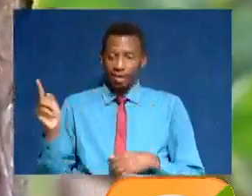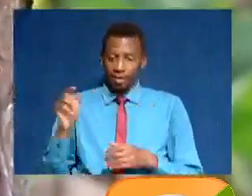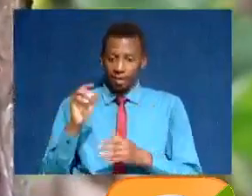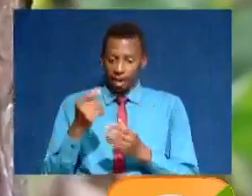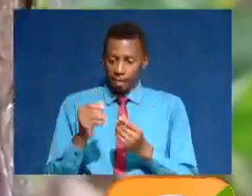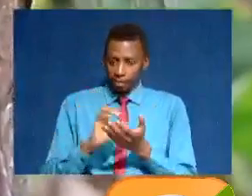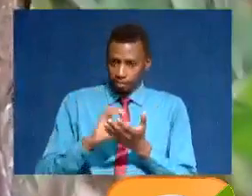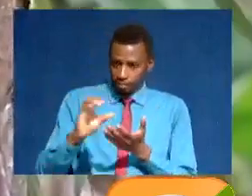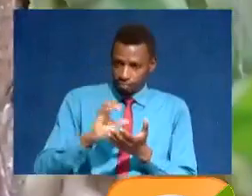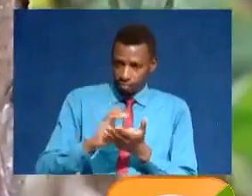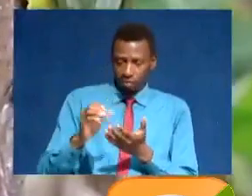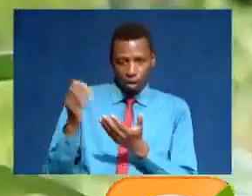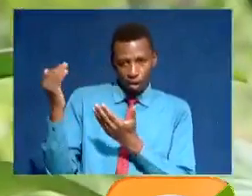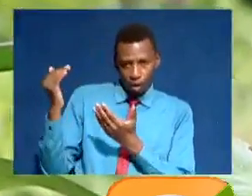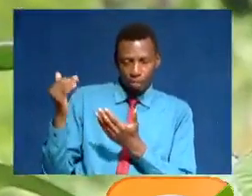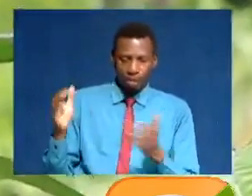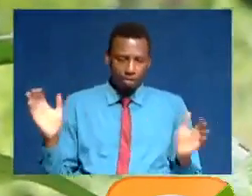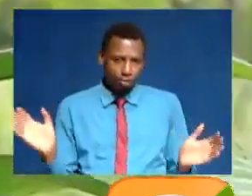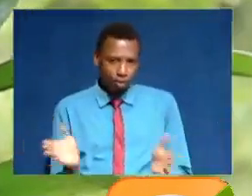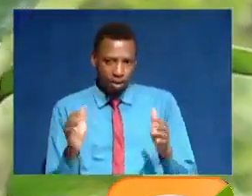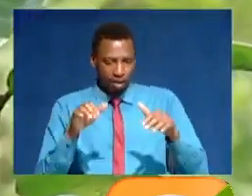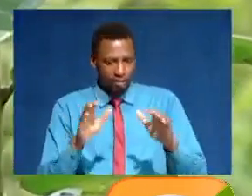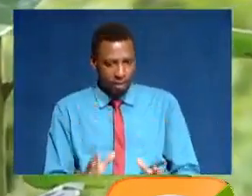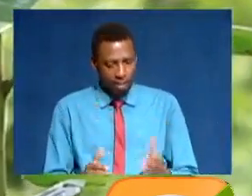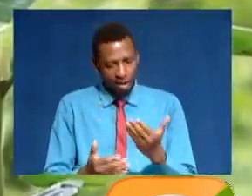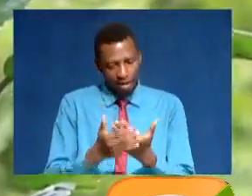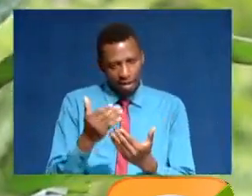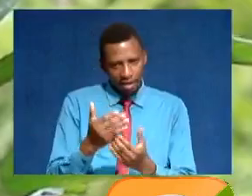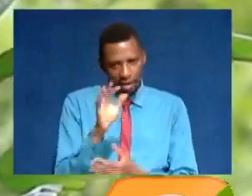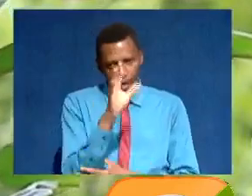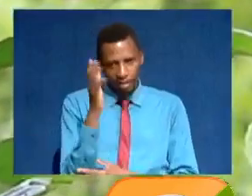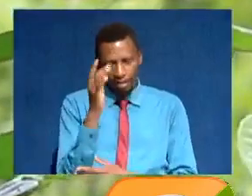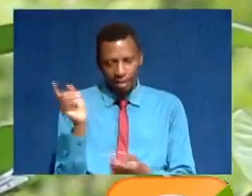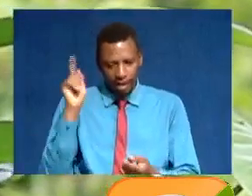are expected to encourage farmers to nurture the trees to full maturity.